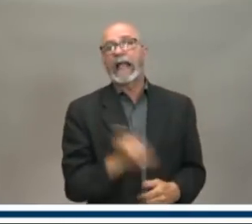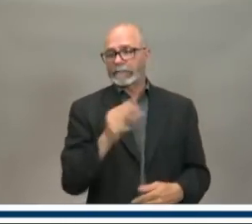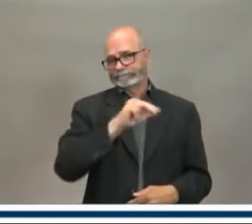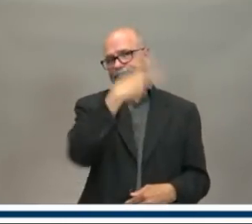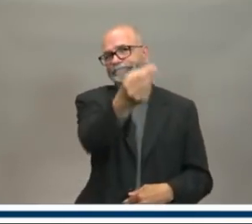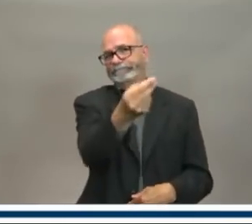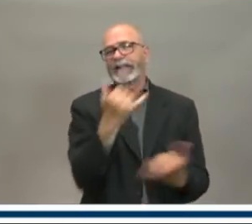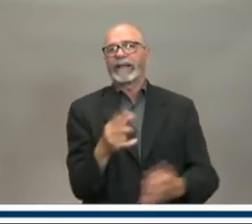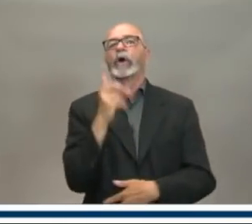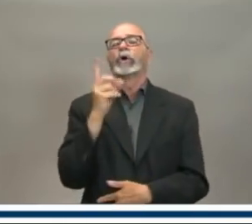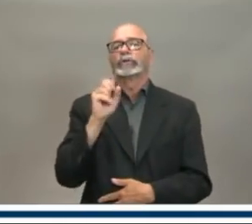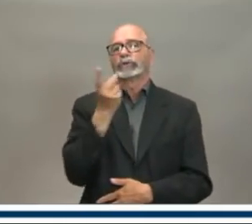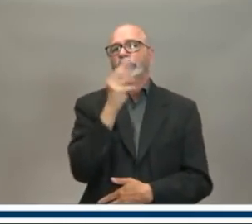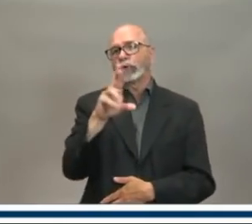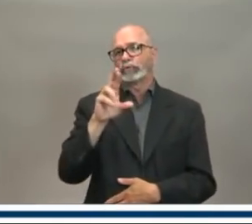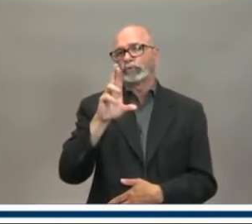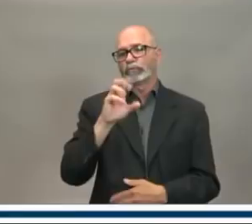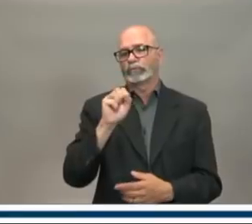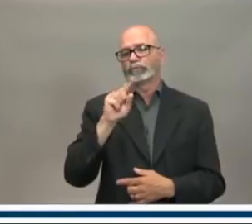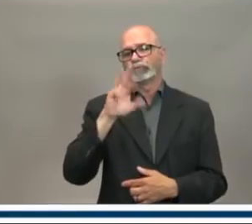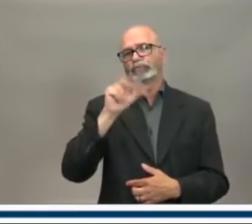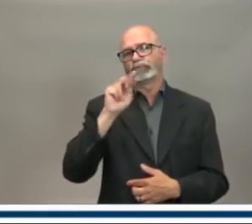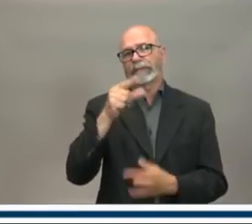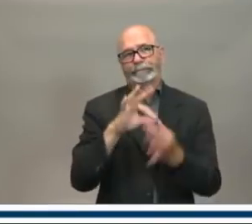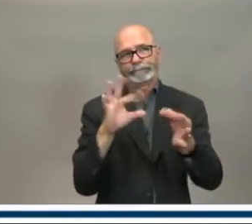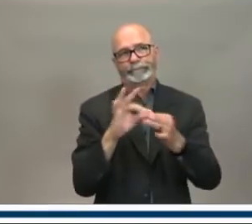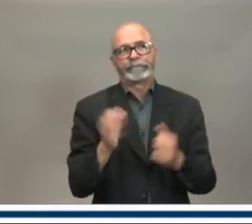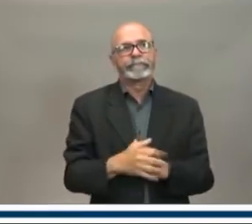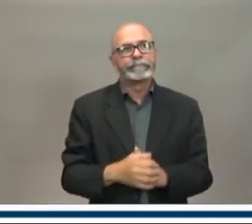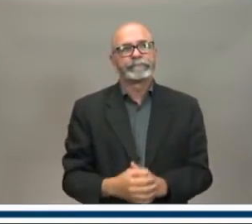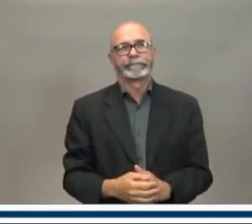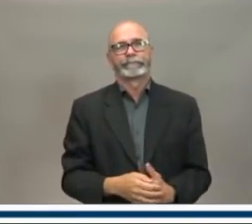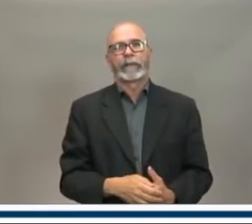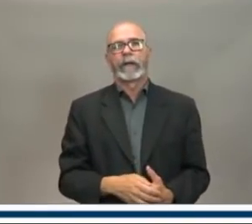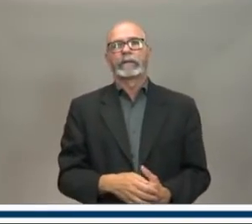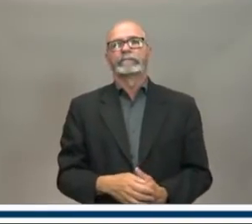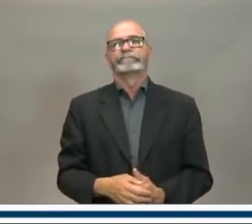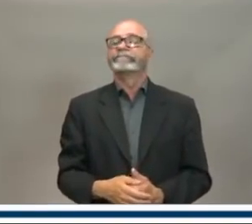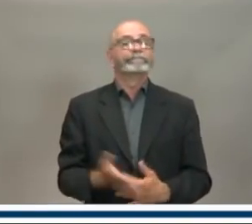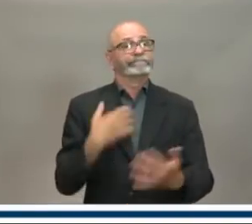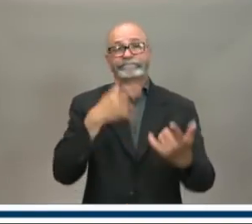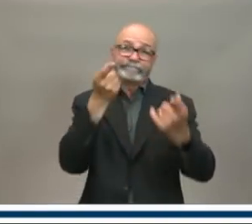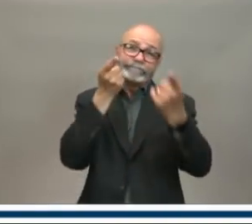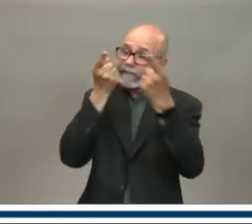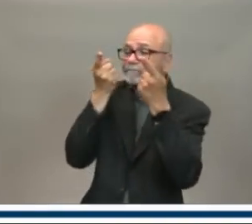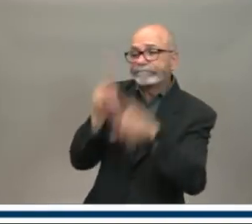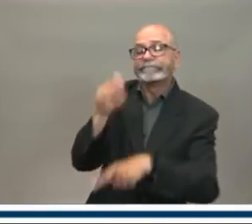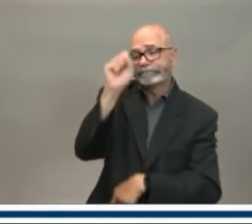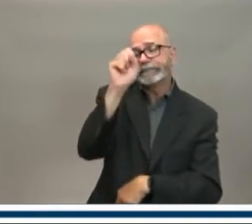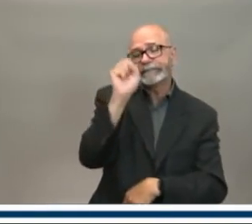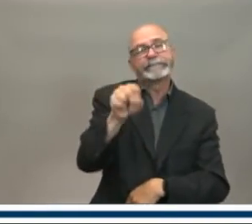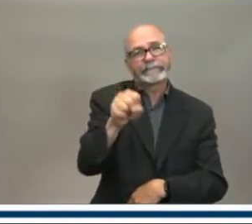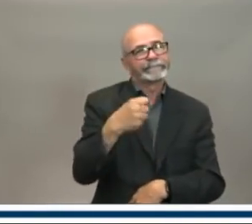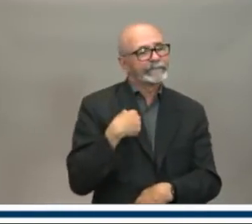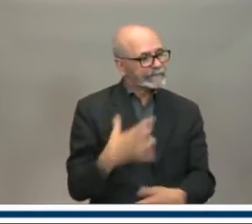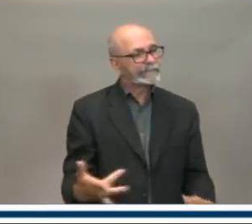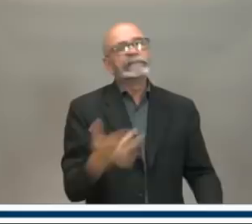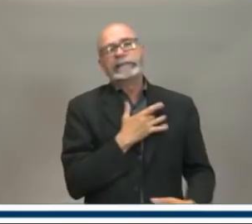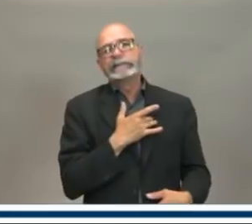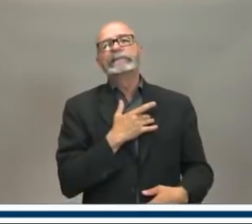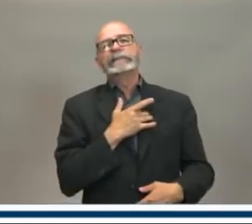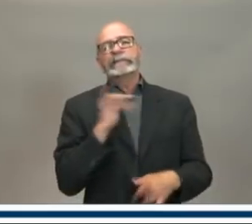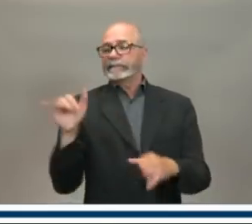Thank you, Premier. Good afternoon, everybody. And like the Premier, offer my sympathies and condolences to the family of